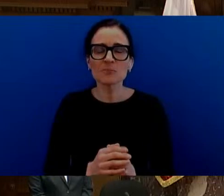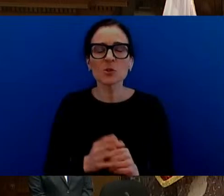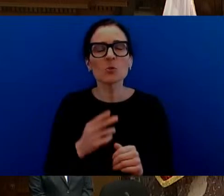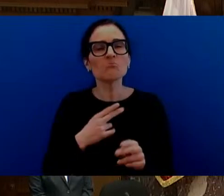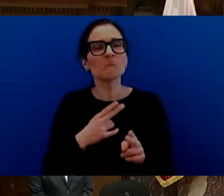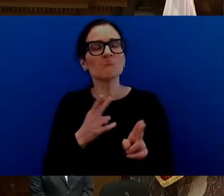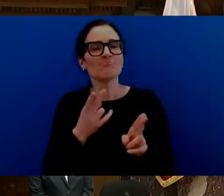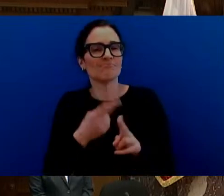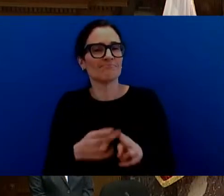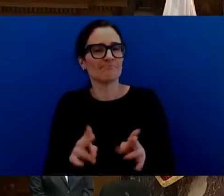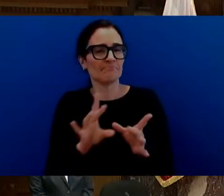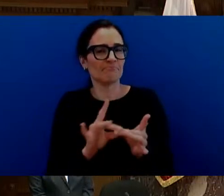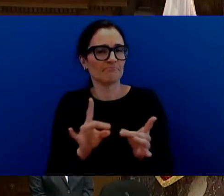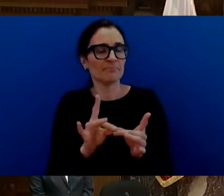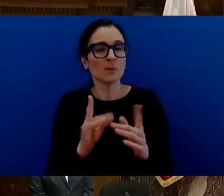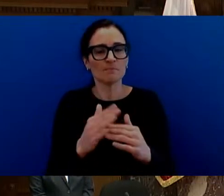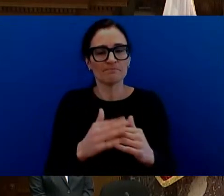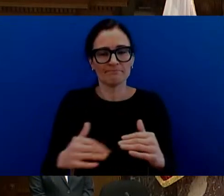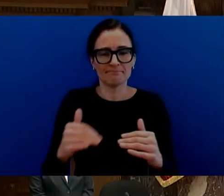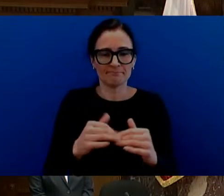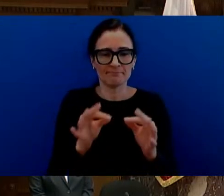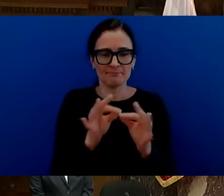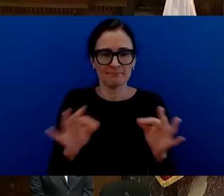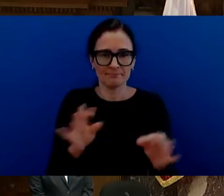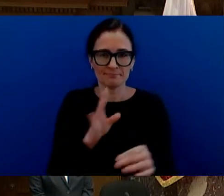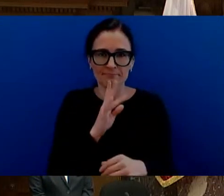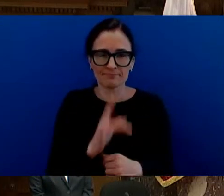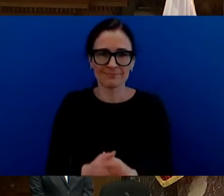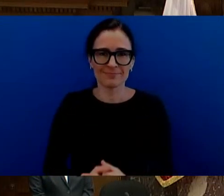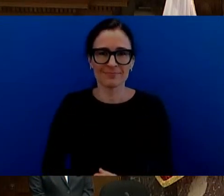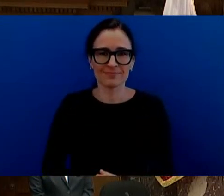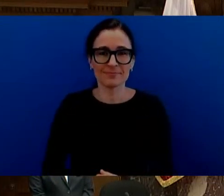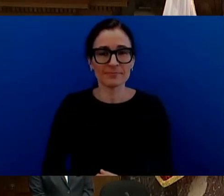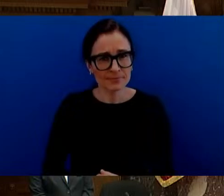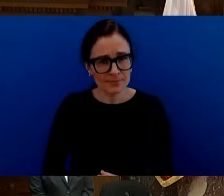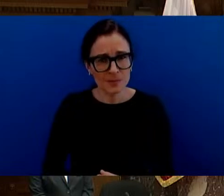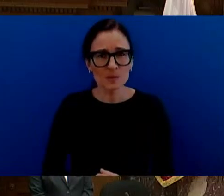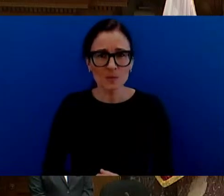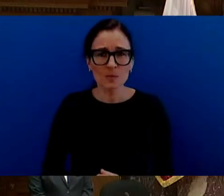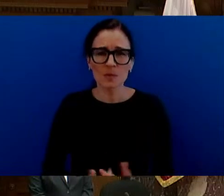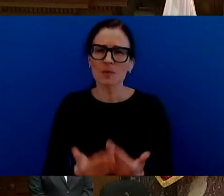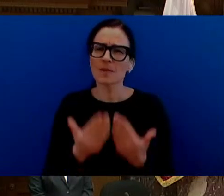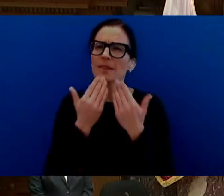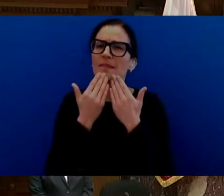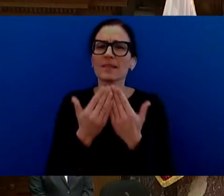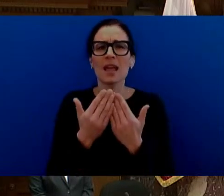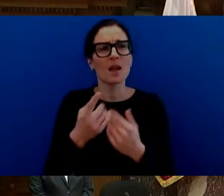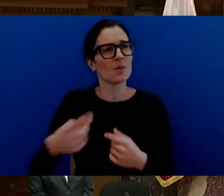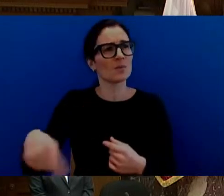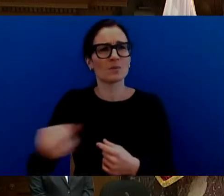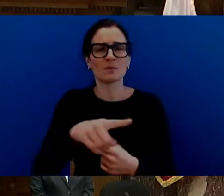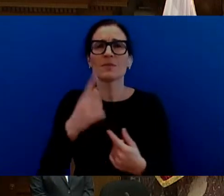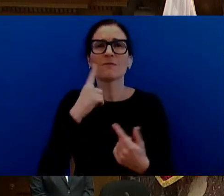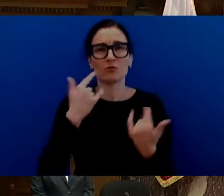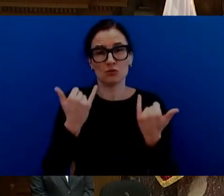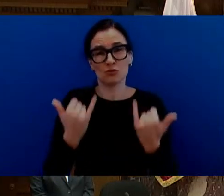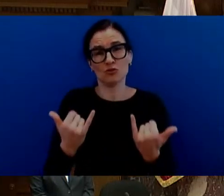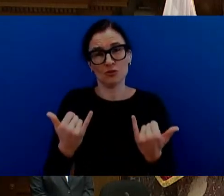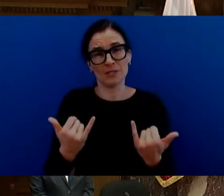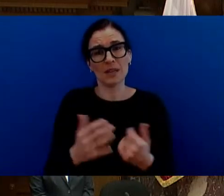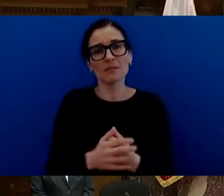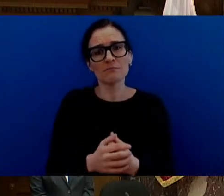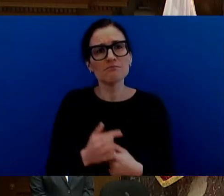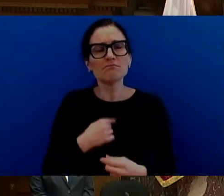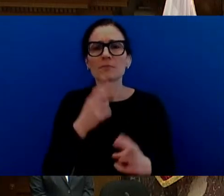And I'm so honored to be here. And the house of the speaker, I just